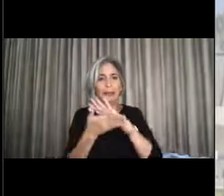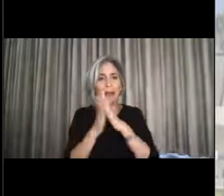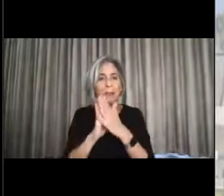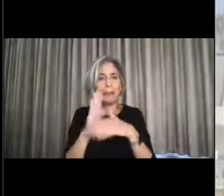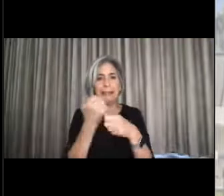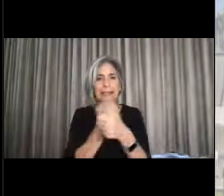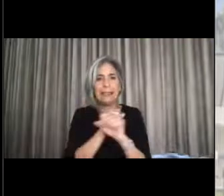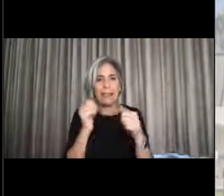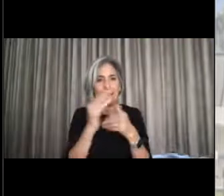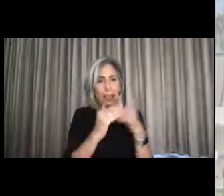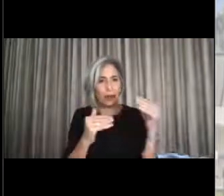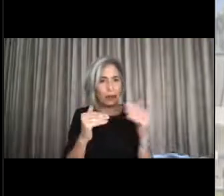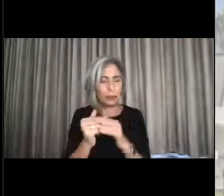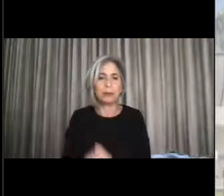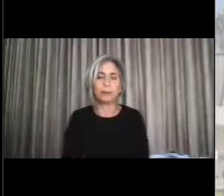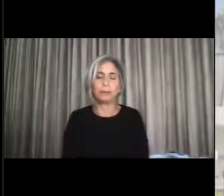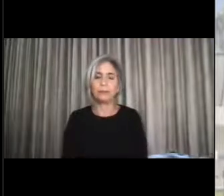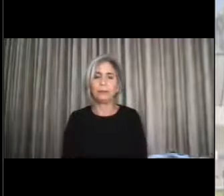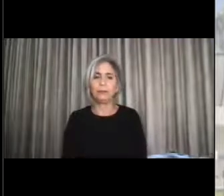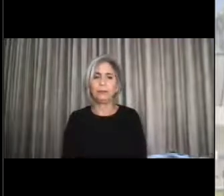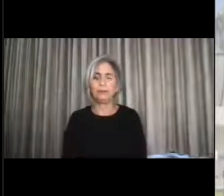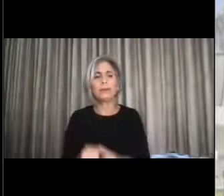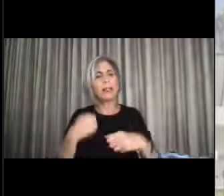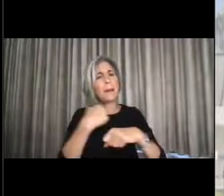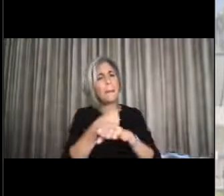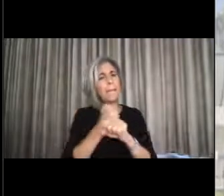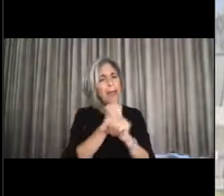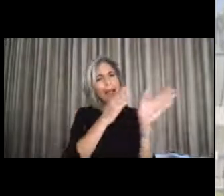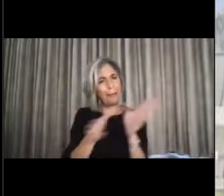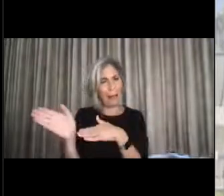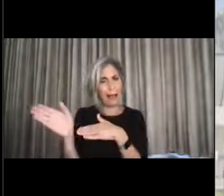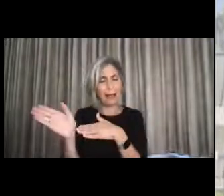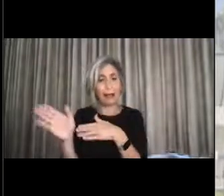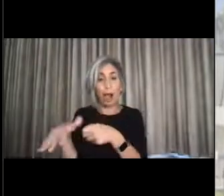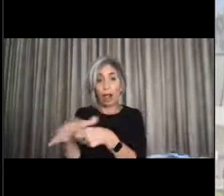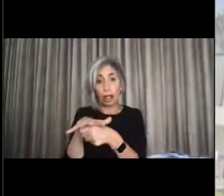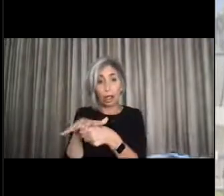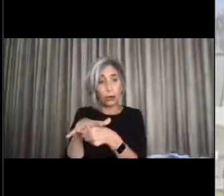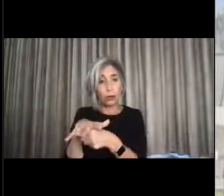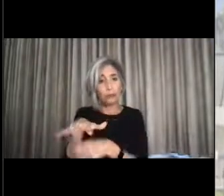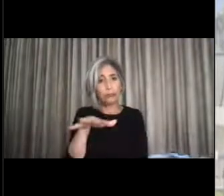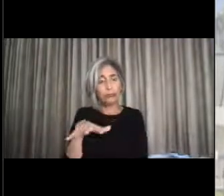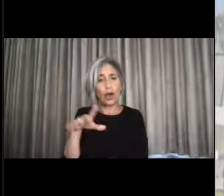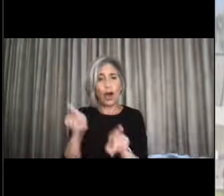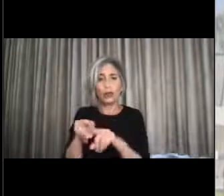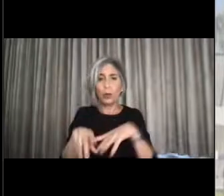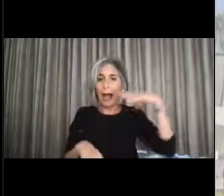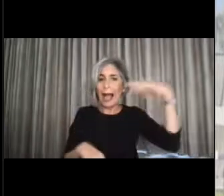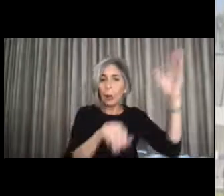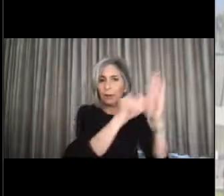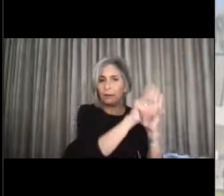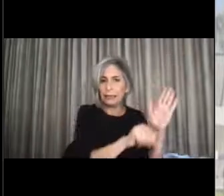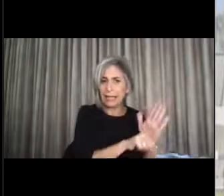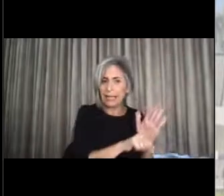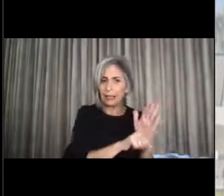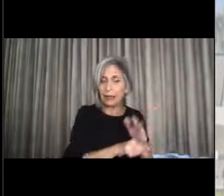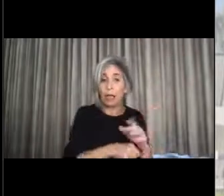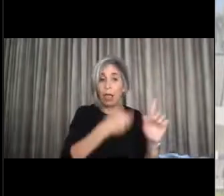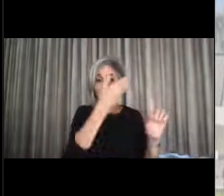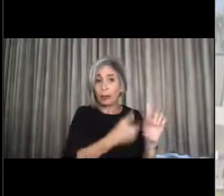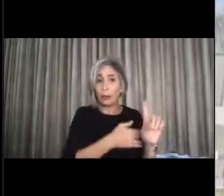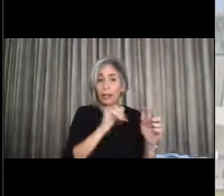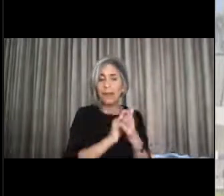Have a plan for how to stay in touch with your loved ones. Have someone local and someone out of state who you are going to designate as the person you are going